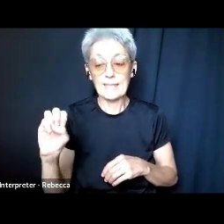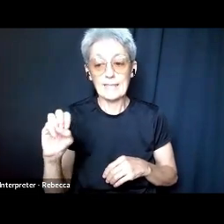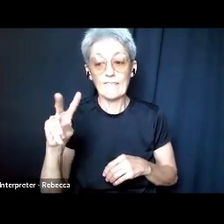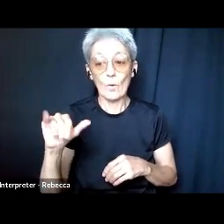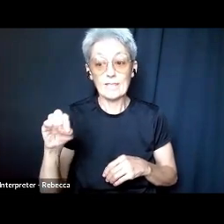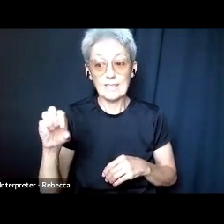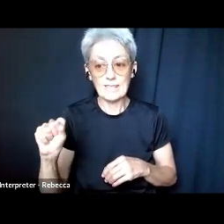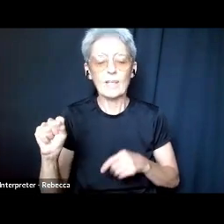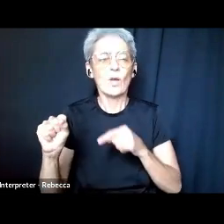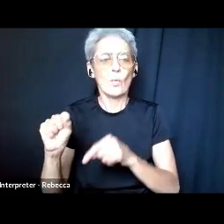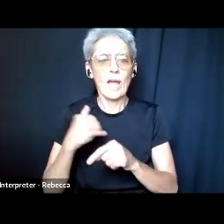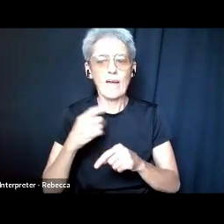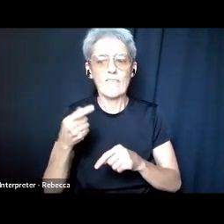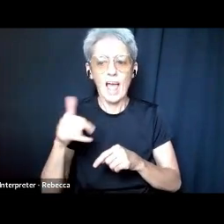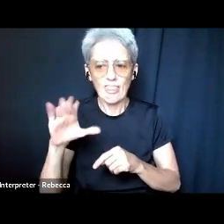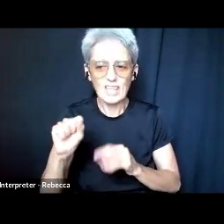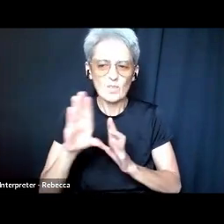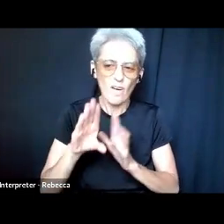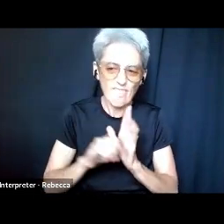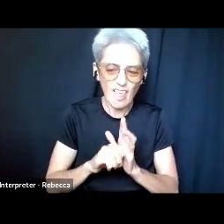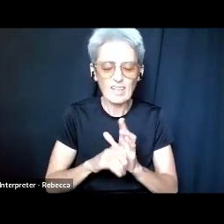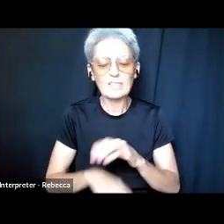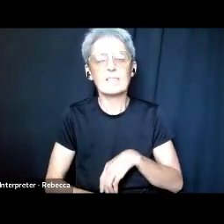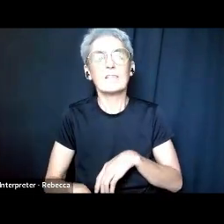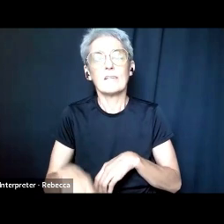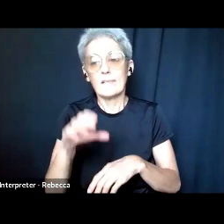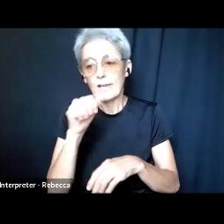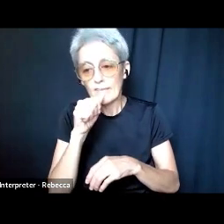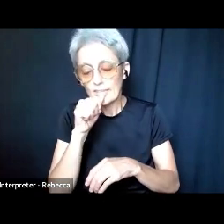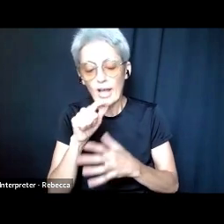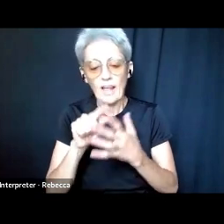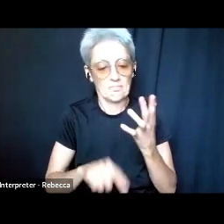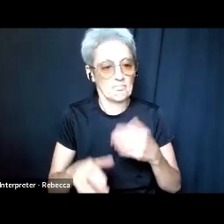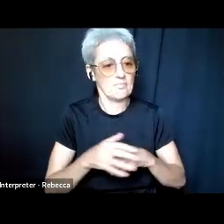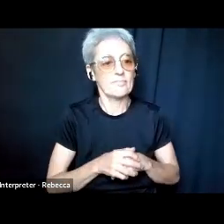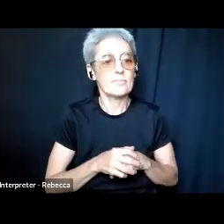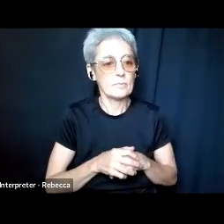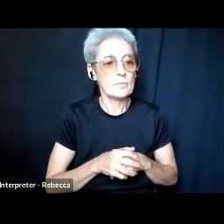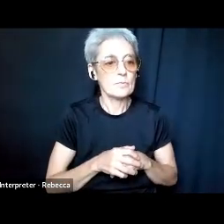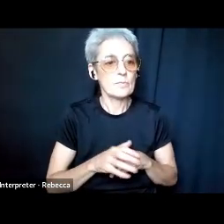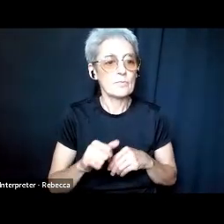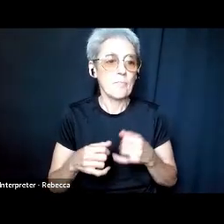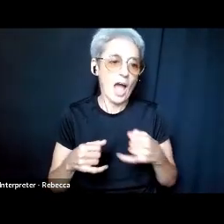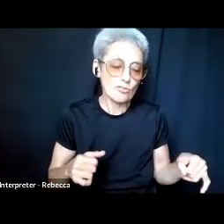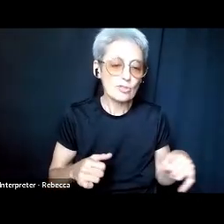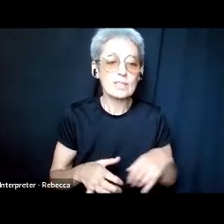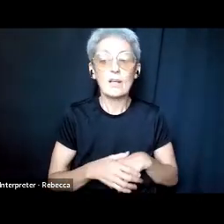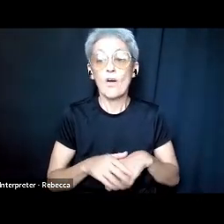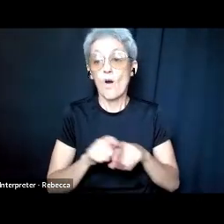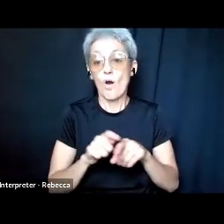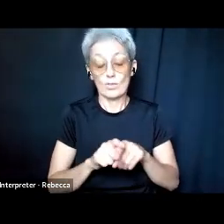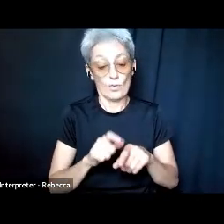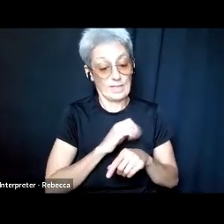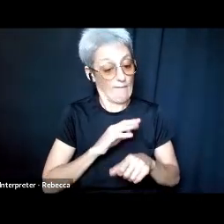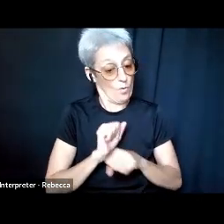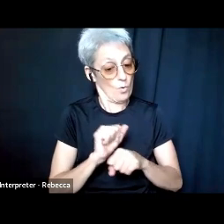ethics and our confidentiality and our boundaries trainings. We make sure that staff who are working in a role of family support feel that they've